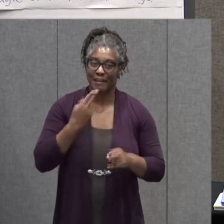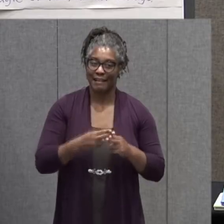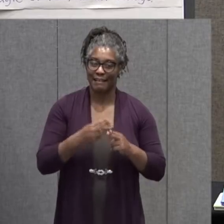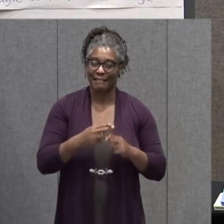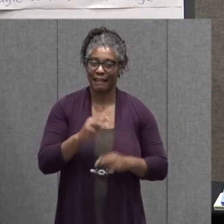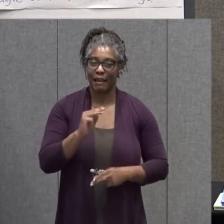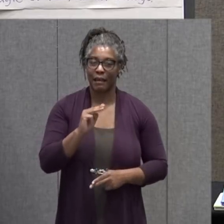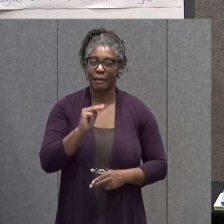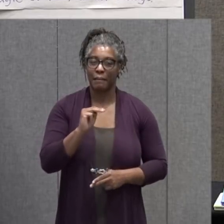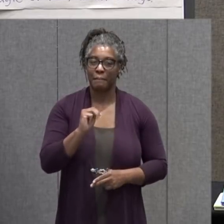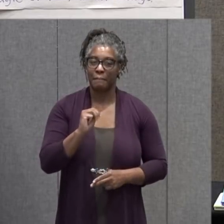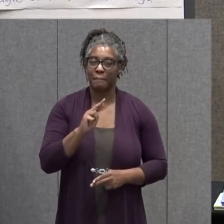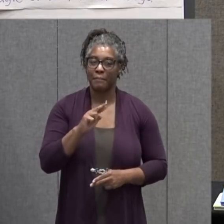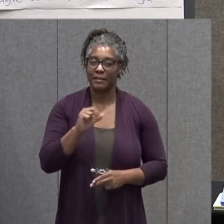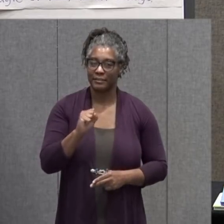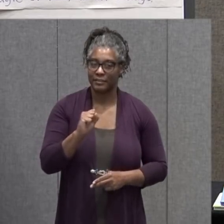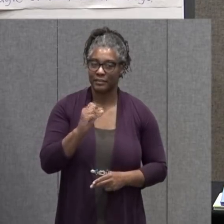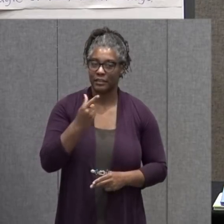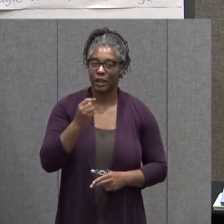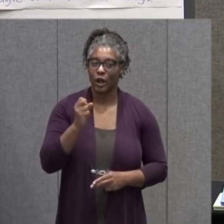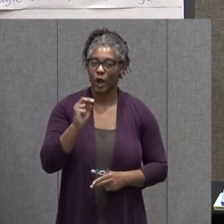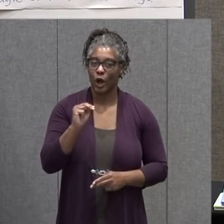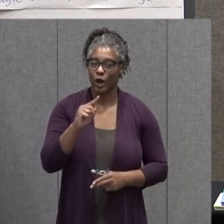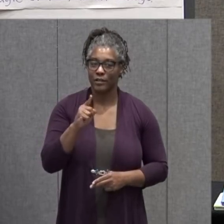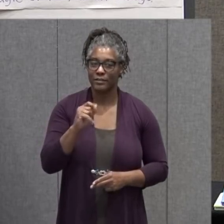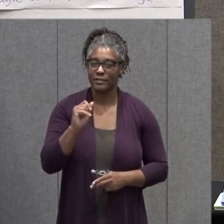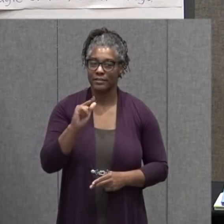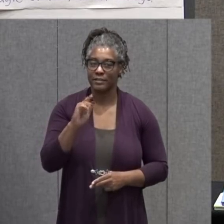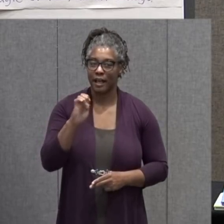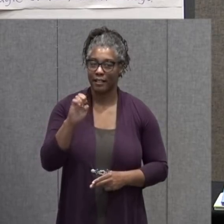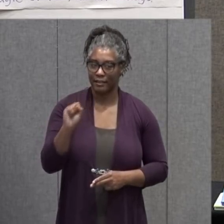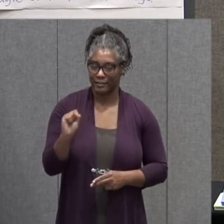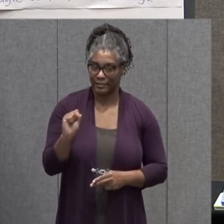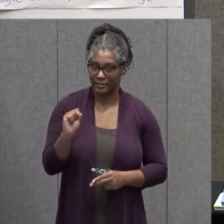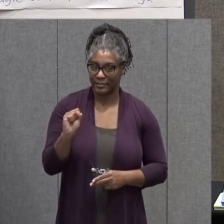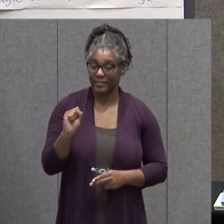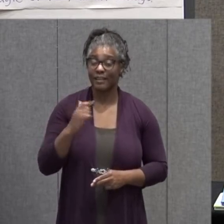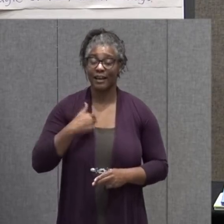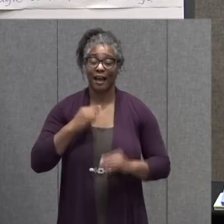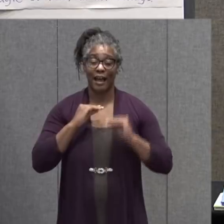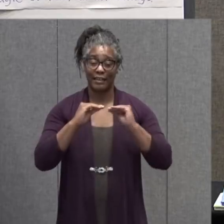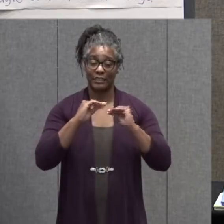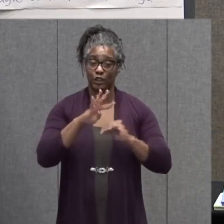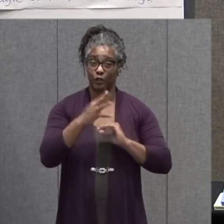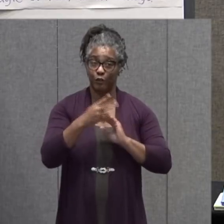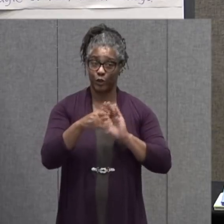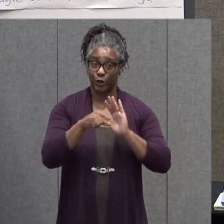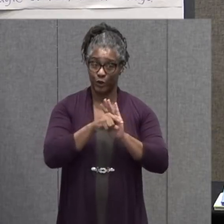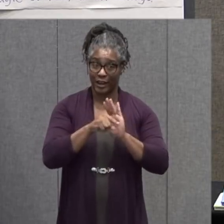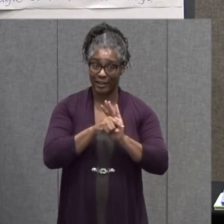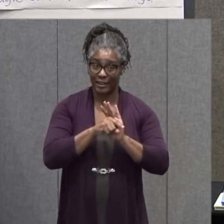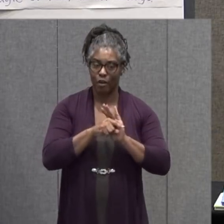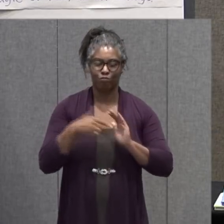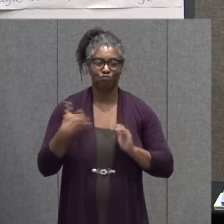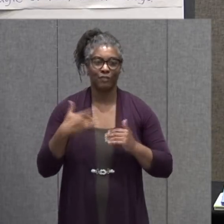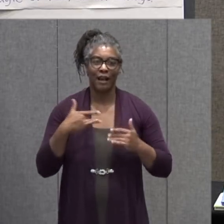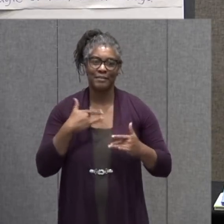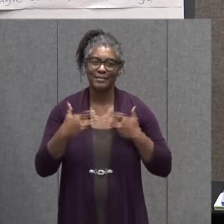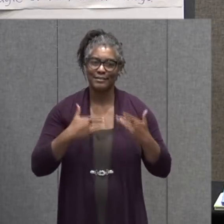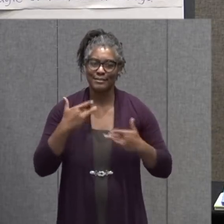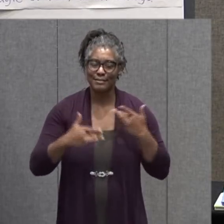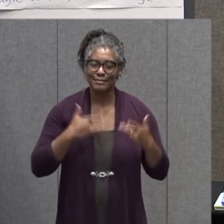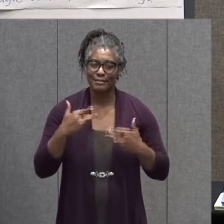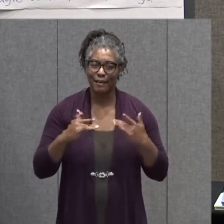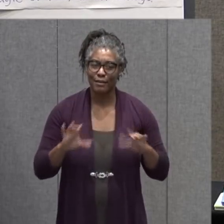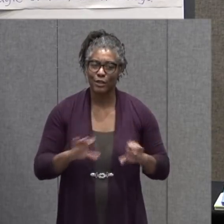Mrs. Gonzalez, and I am a fourth grade teacher, and I am so excited to do a lesson